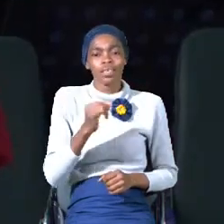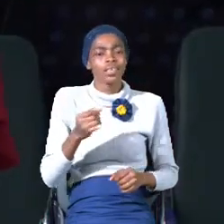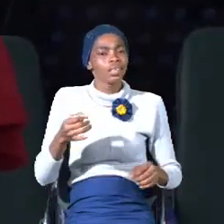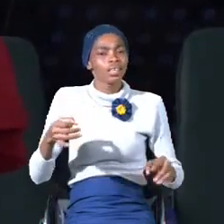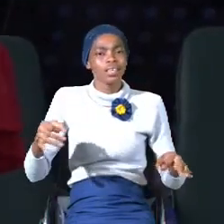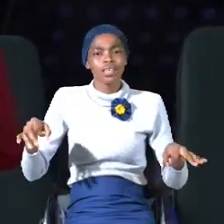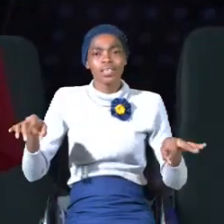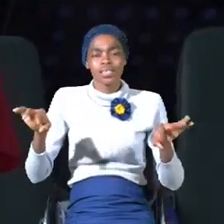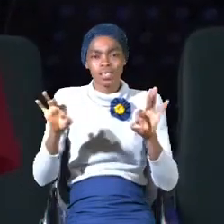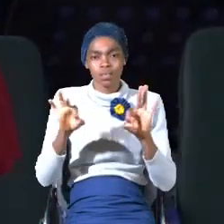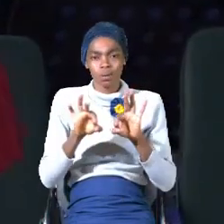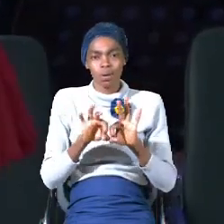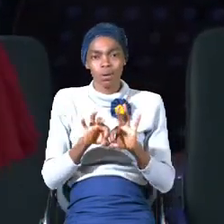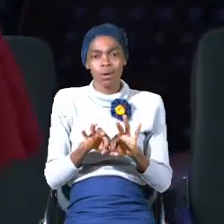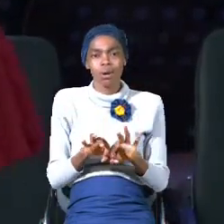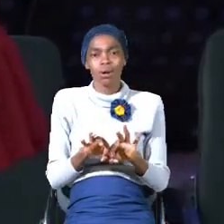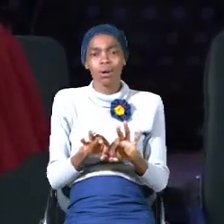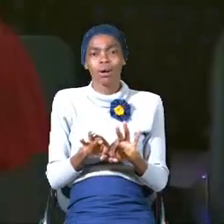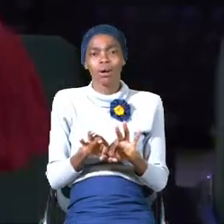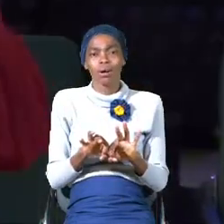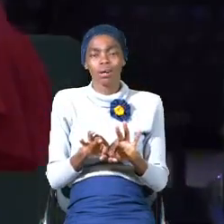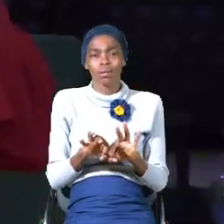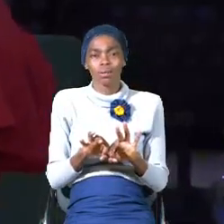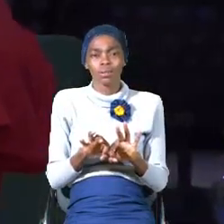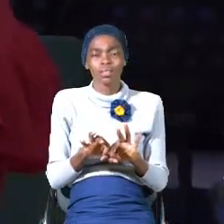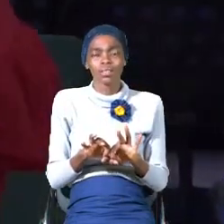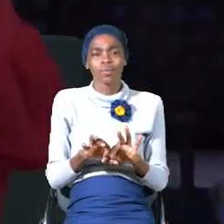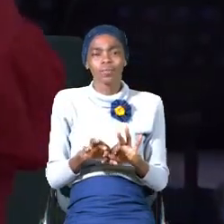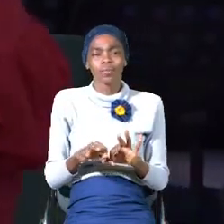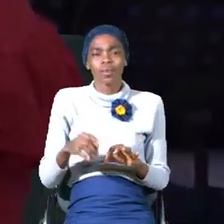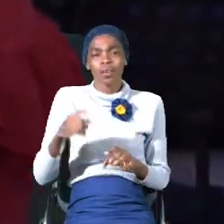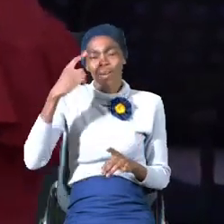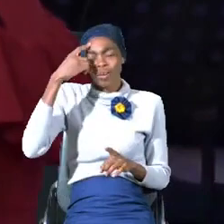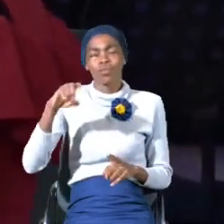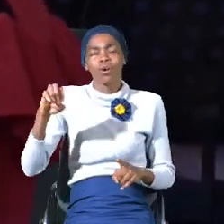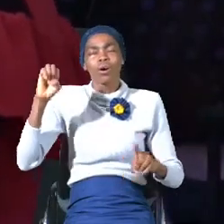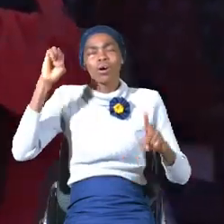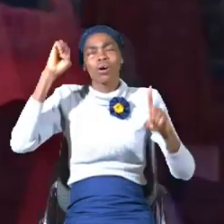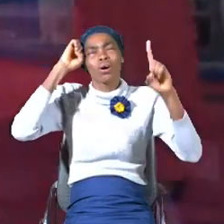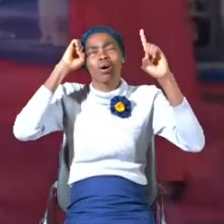alone is worthy. For he alone is worthy.